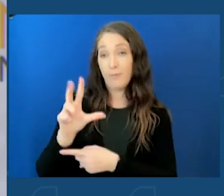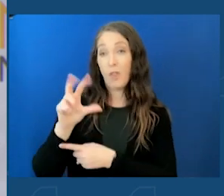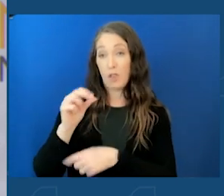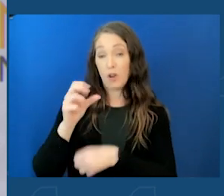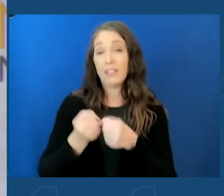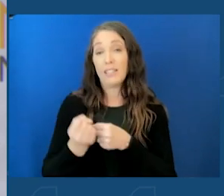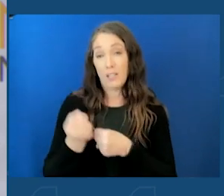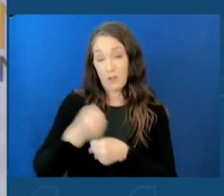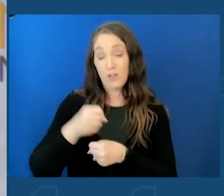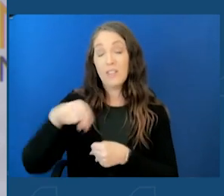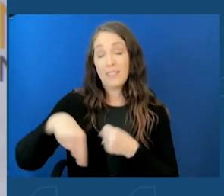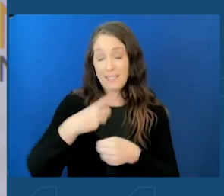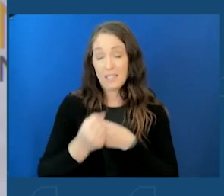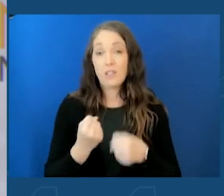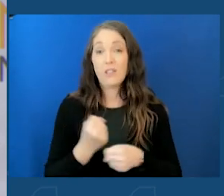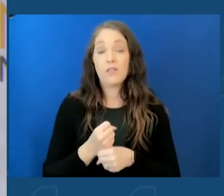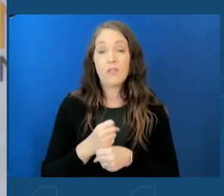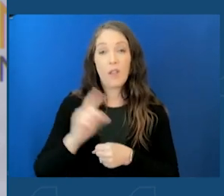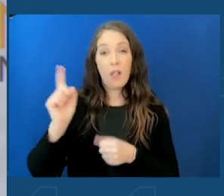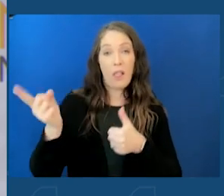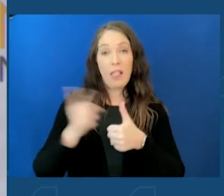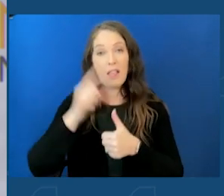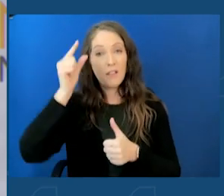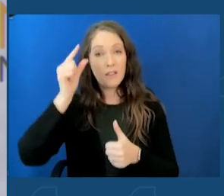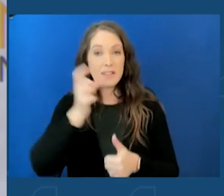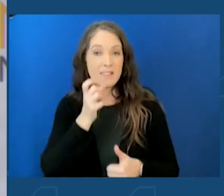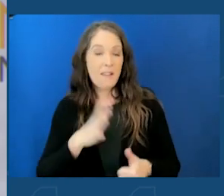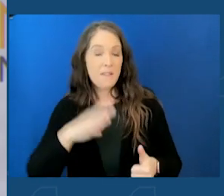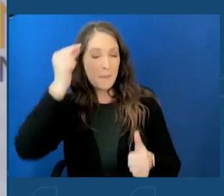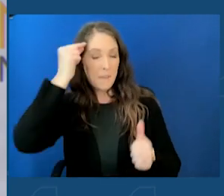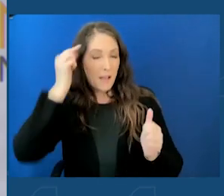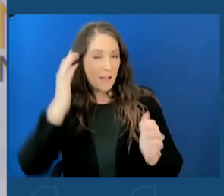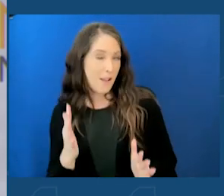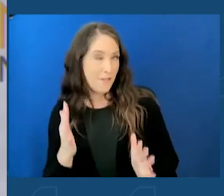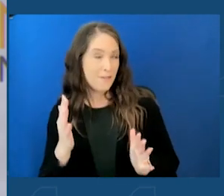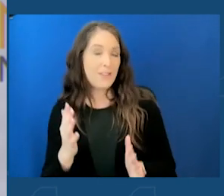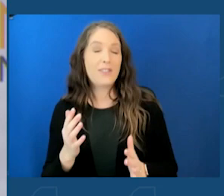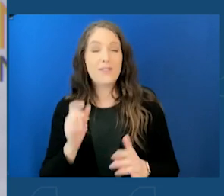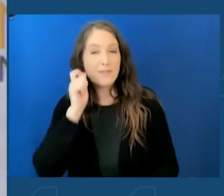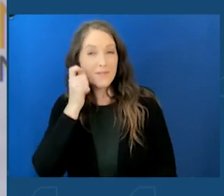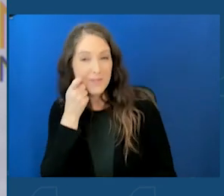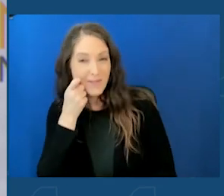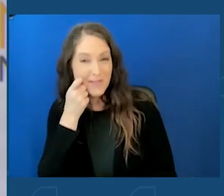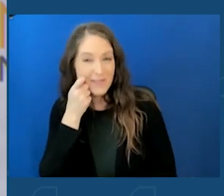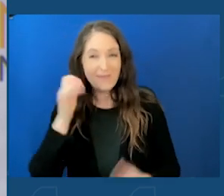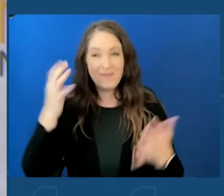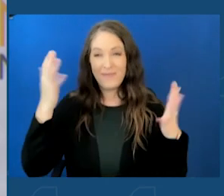the first female governor, which is really, really cool, right? We get to think about